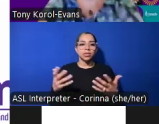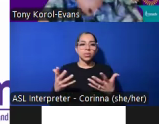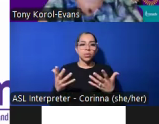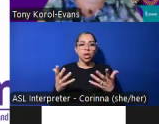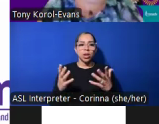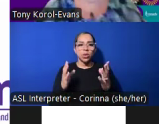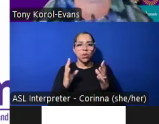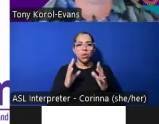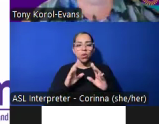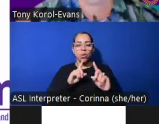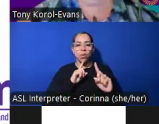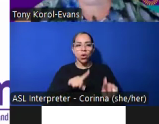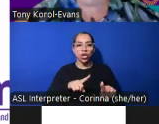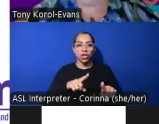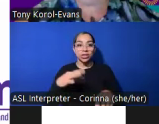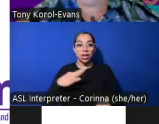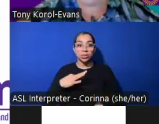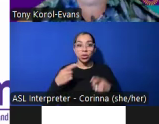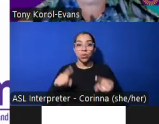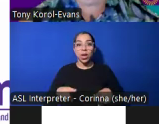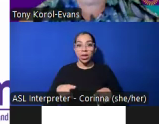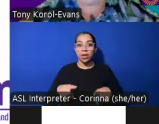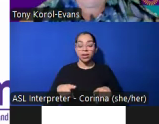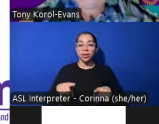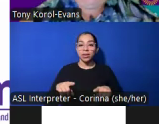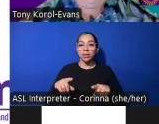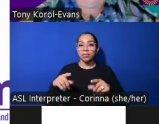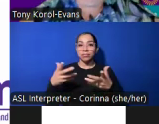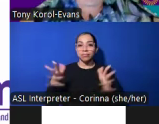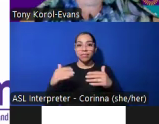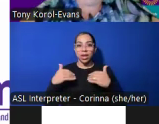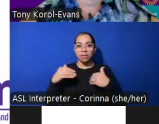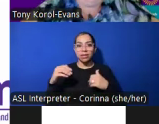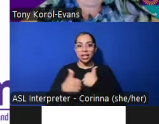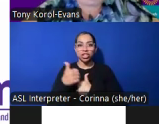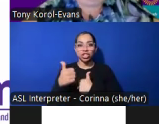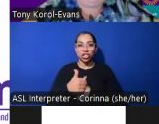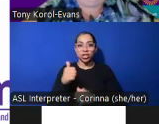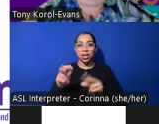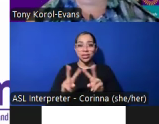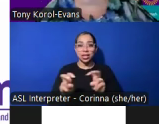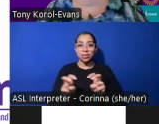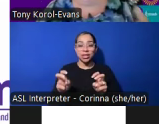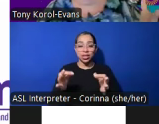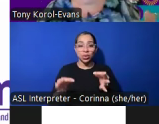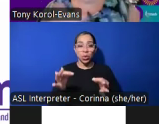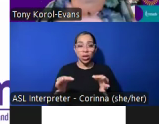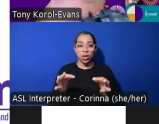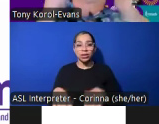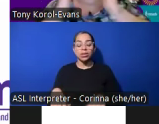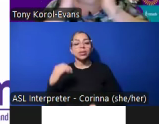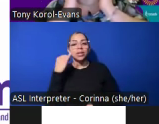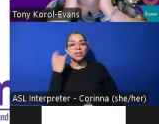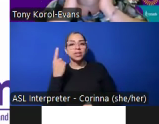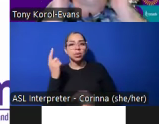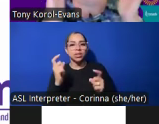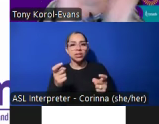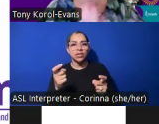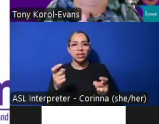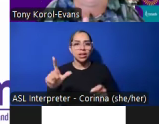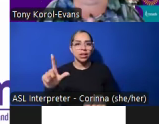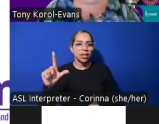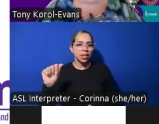So if somebody is given a lap, right, and they are dangerous, the lethality